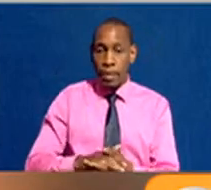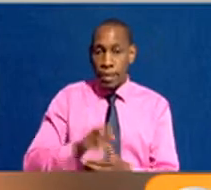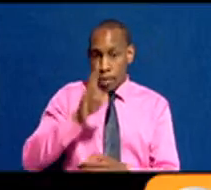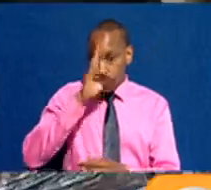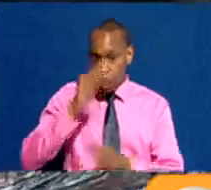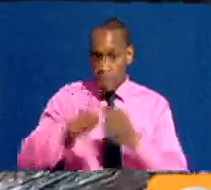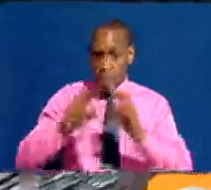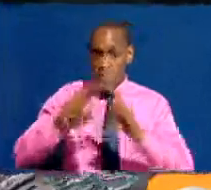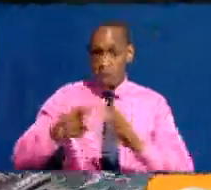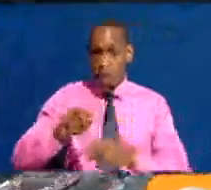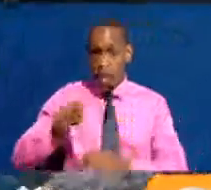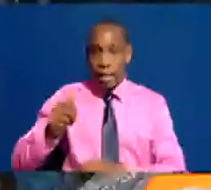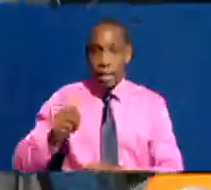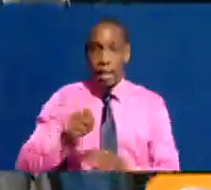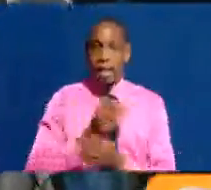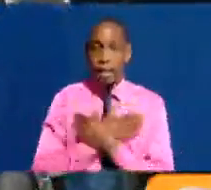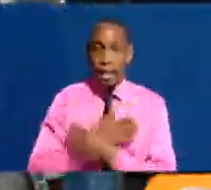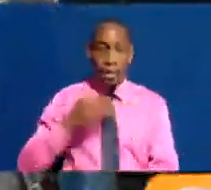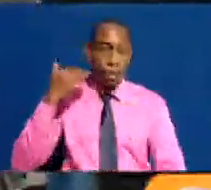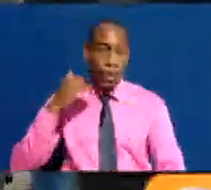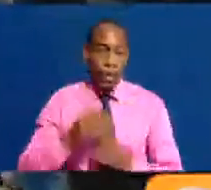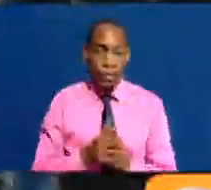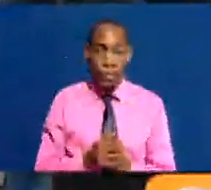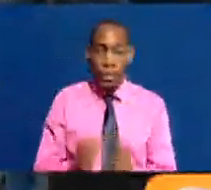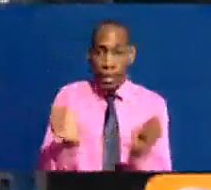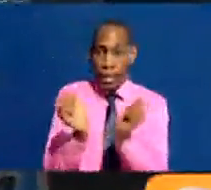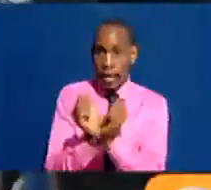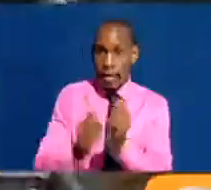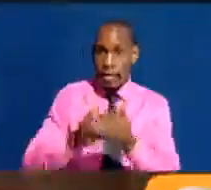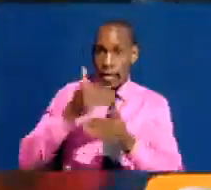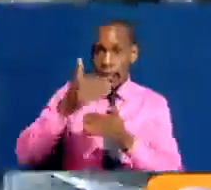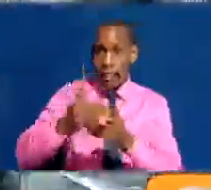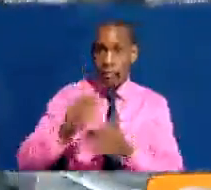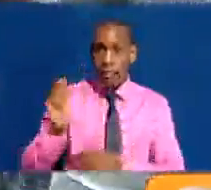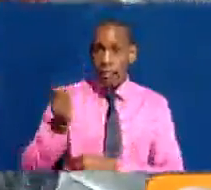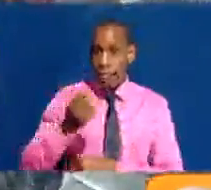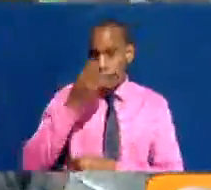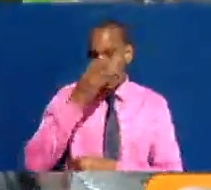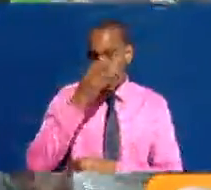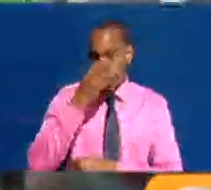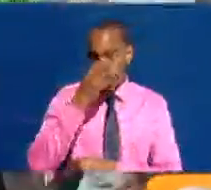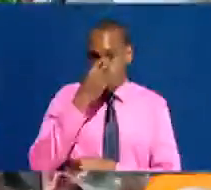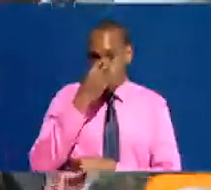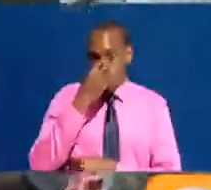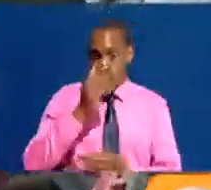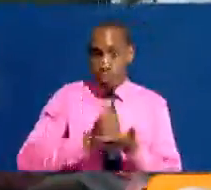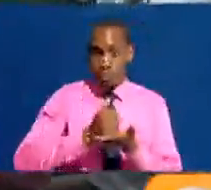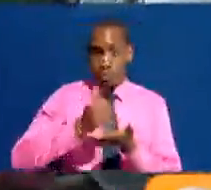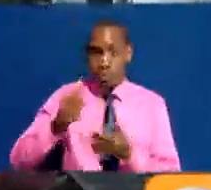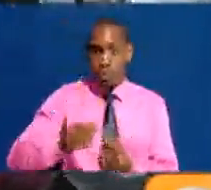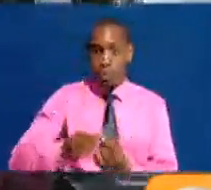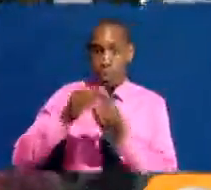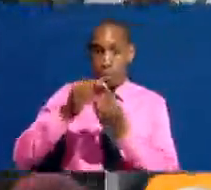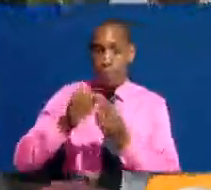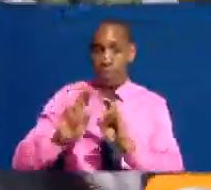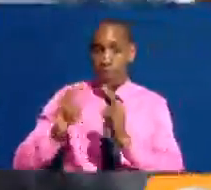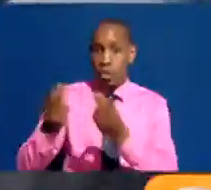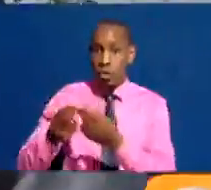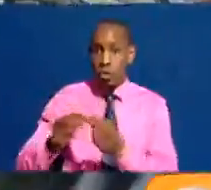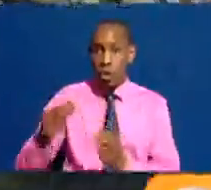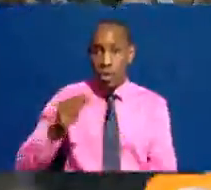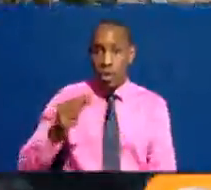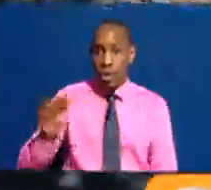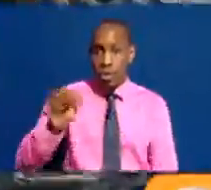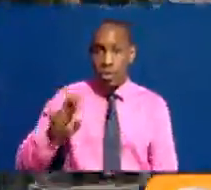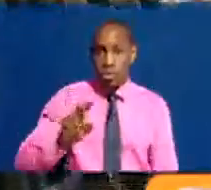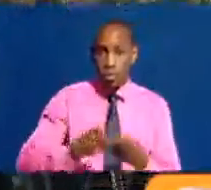crime. The arrest coming just a day after President William Ruto deployed specialized units from the